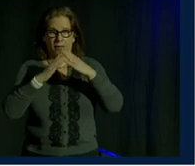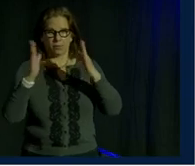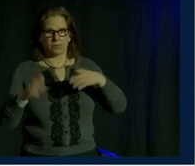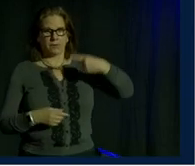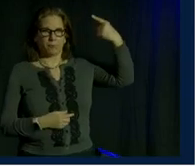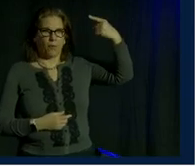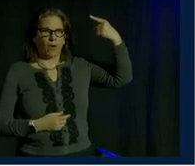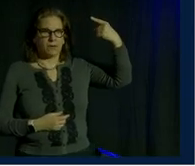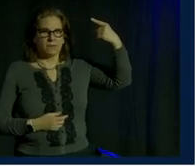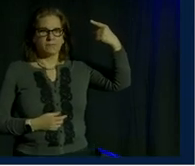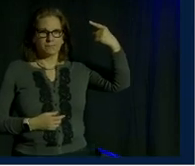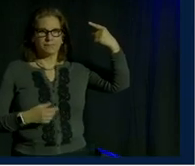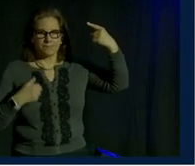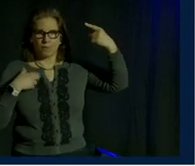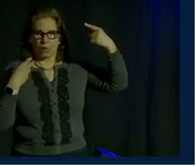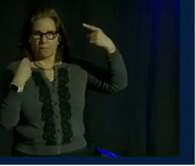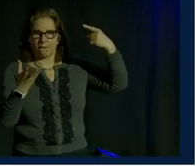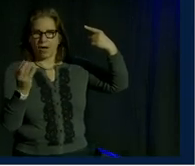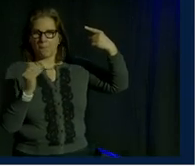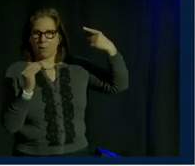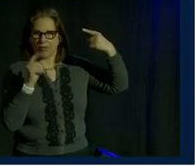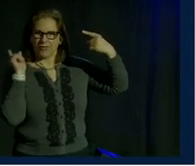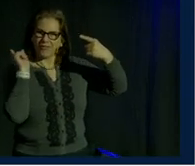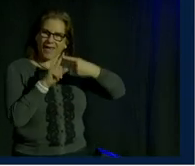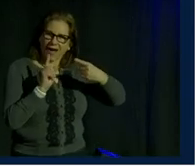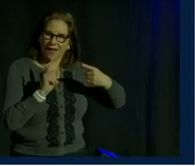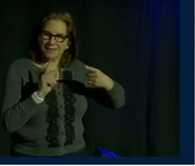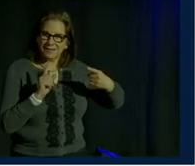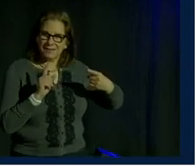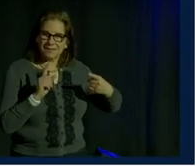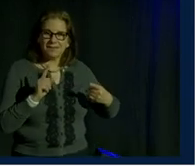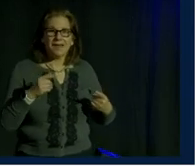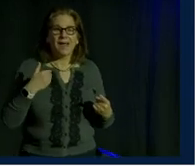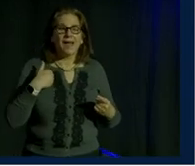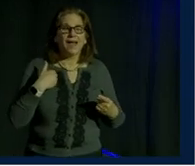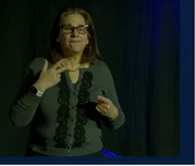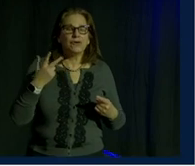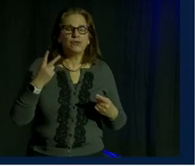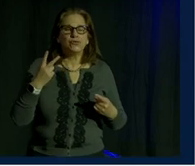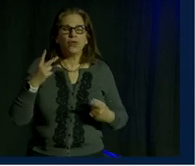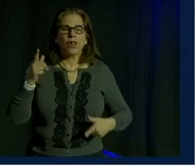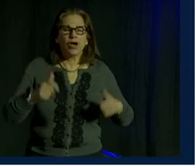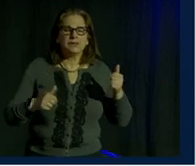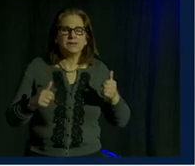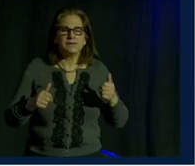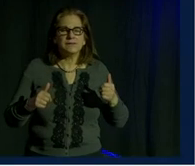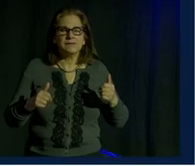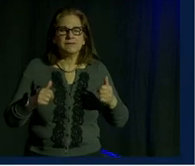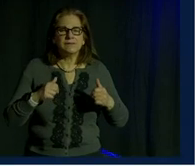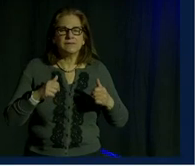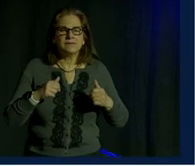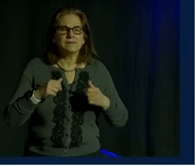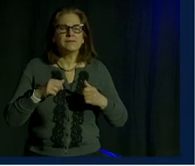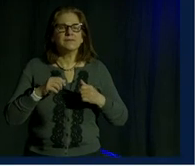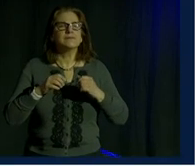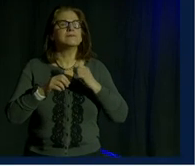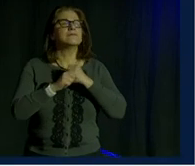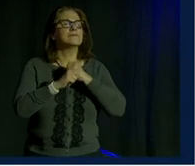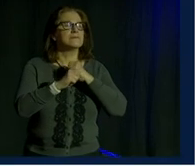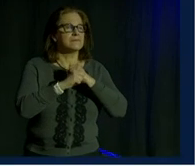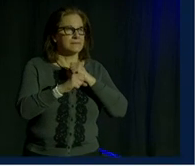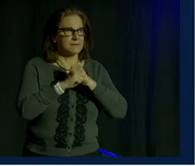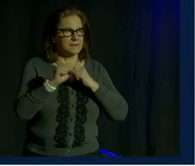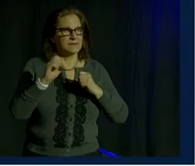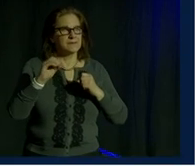First, this is the first of two larger solicitations. We have 58th Street and Dix Street, a vacant